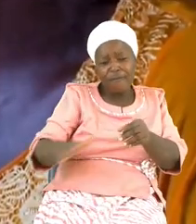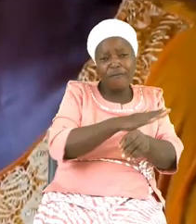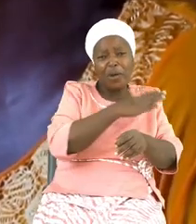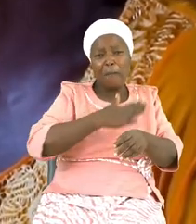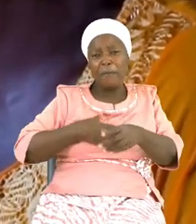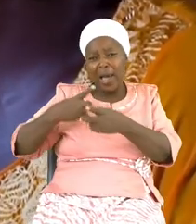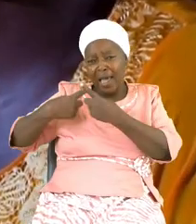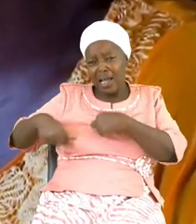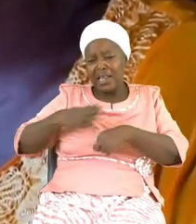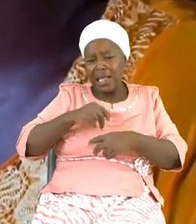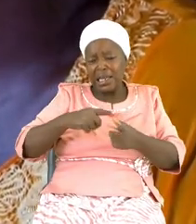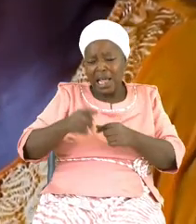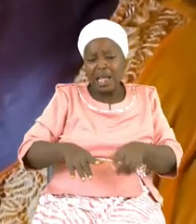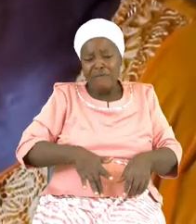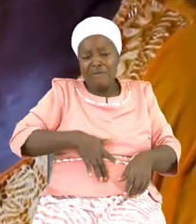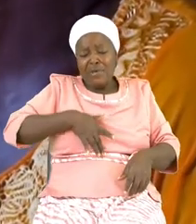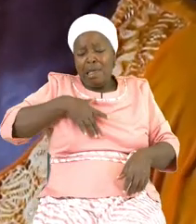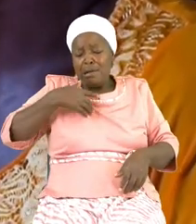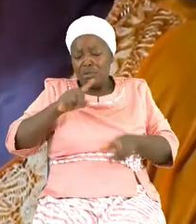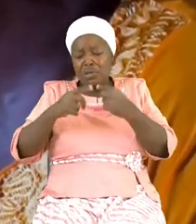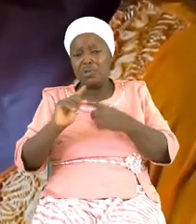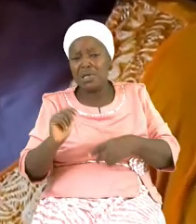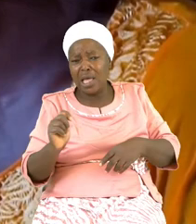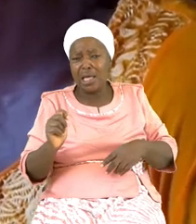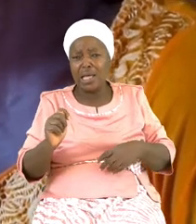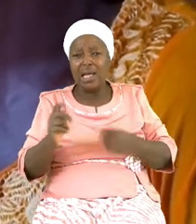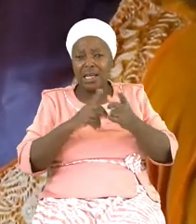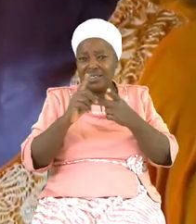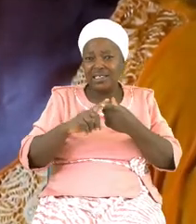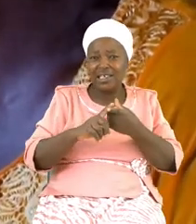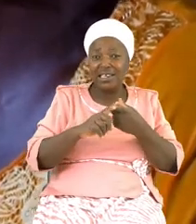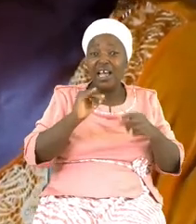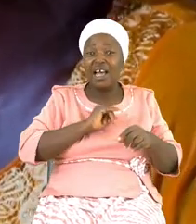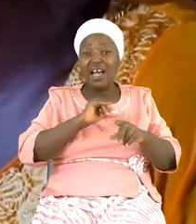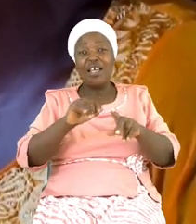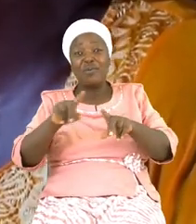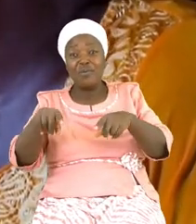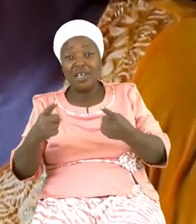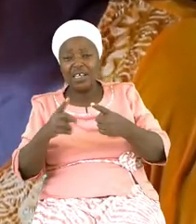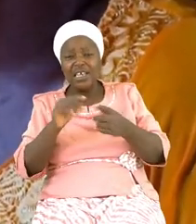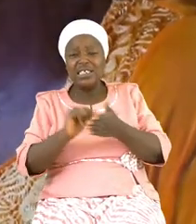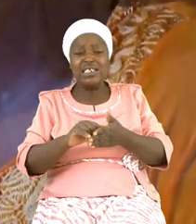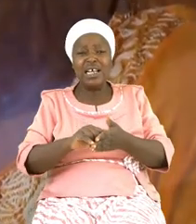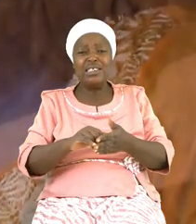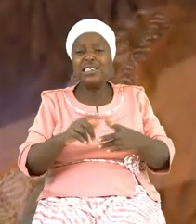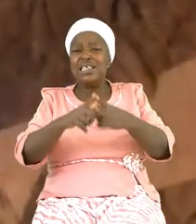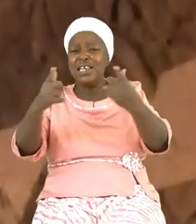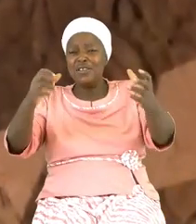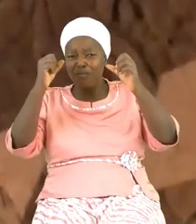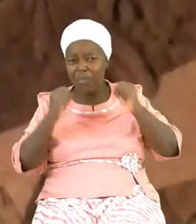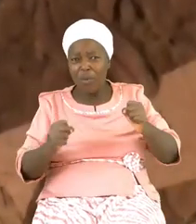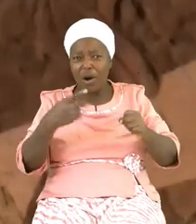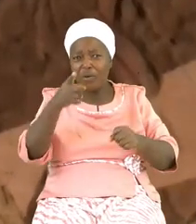pressed. I went to the restroom. And then the supernatural power of God touched me and the